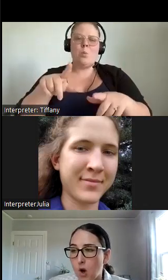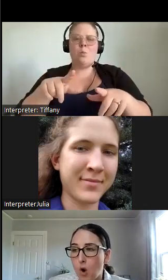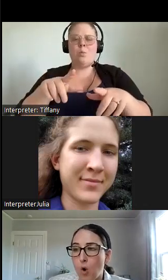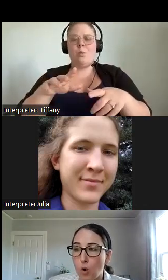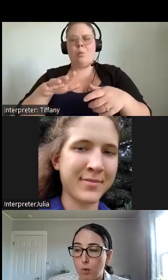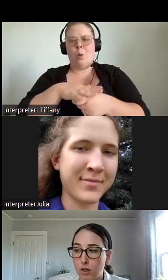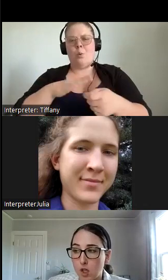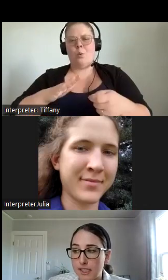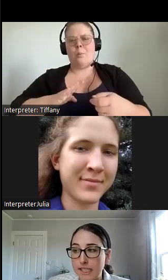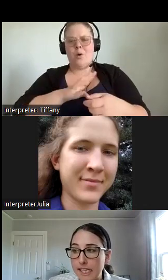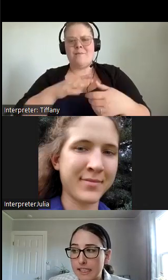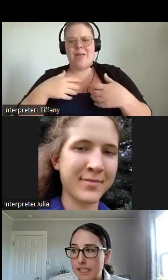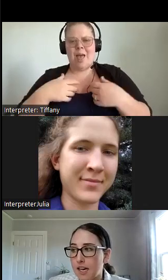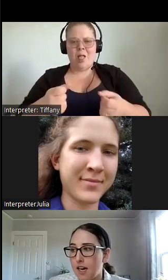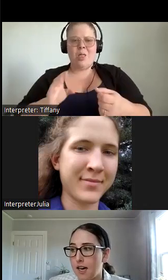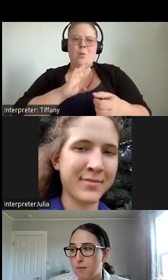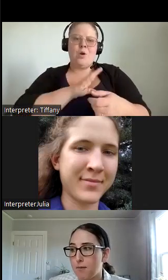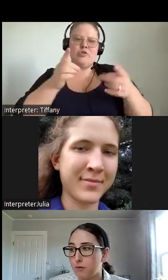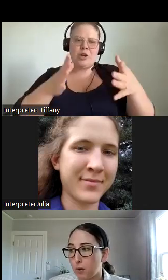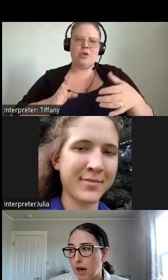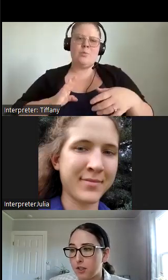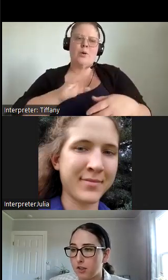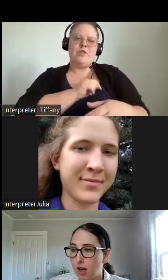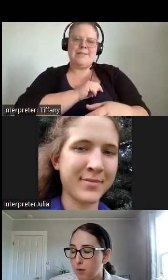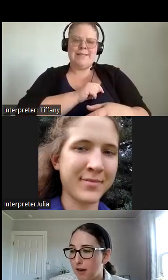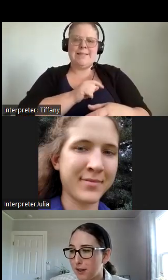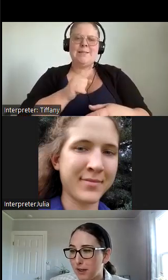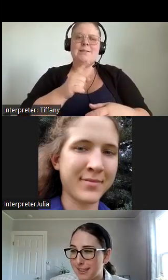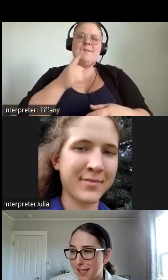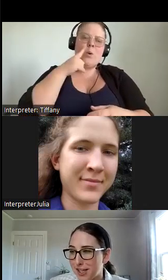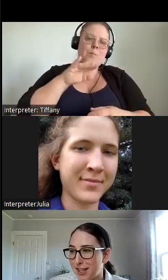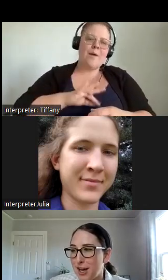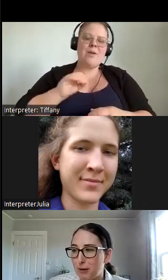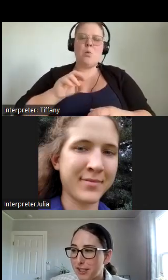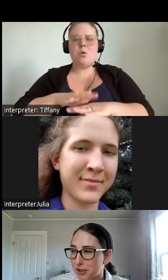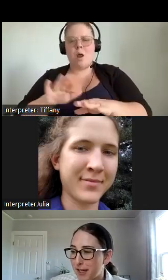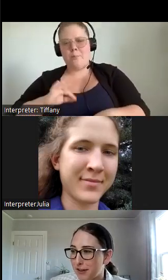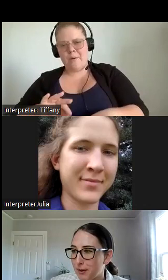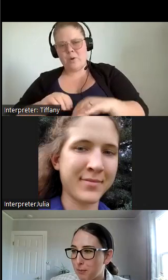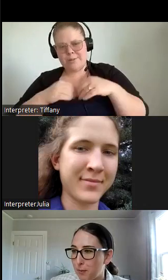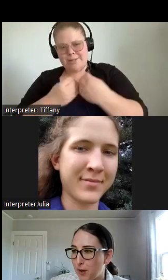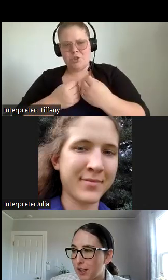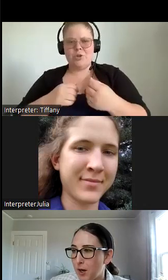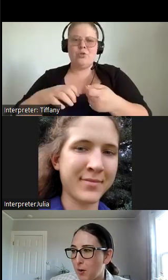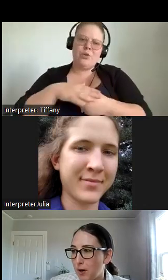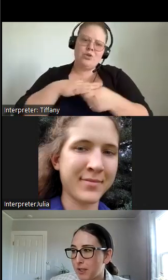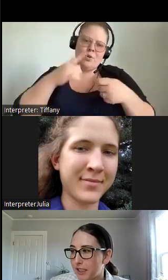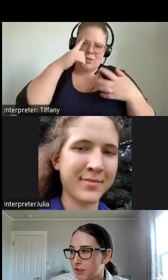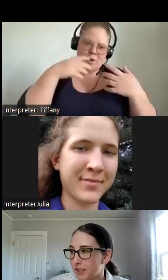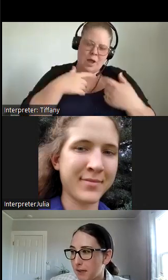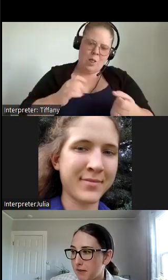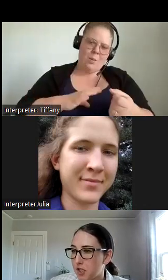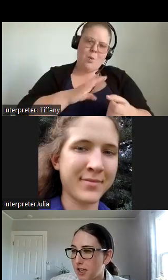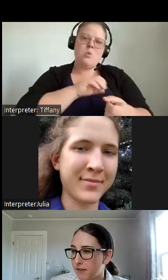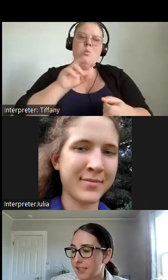directors or board of trustees, a for-profit or nonprofit organization, a regional mental health board, or a